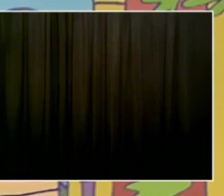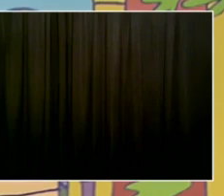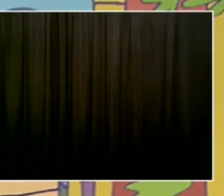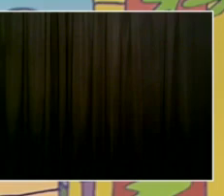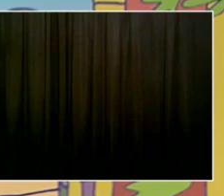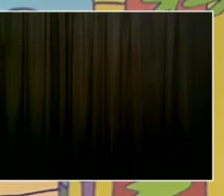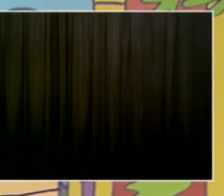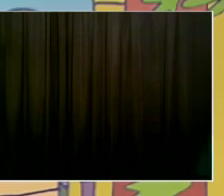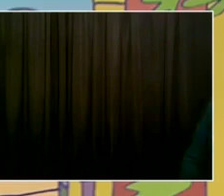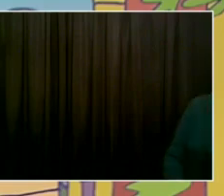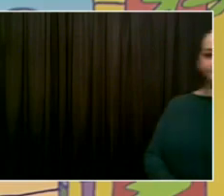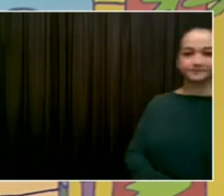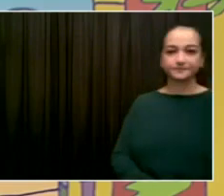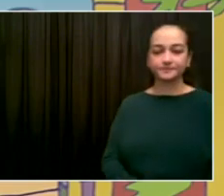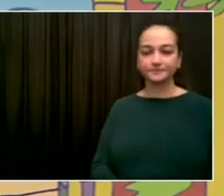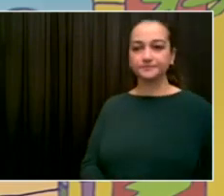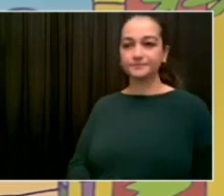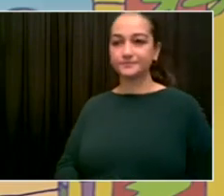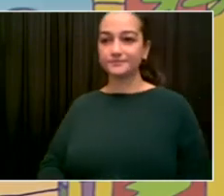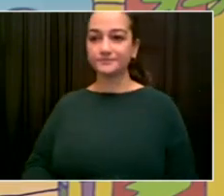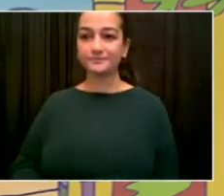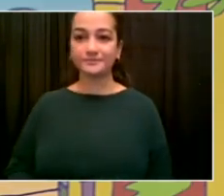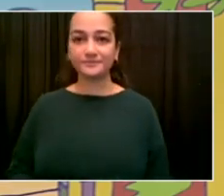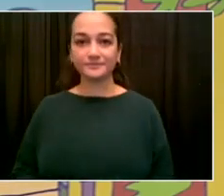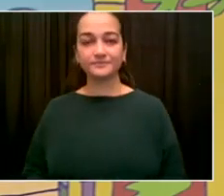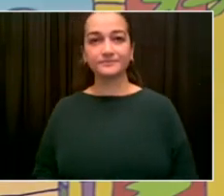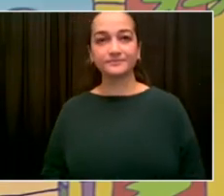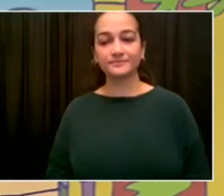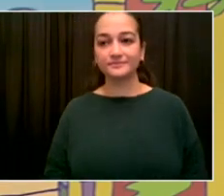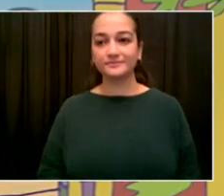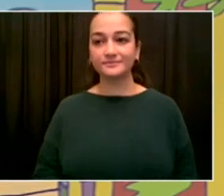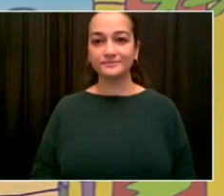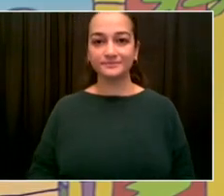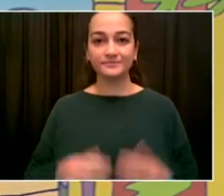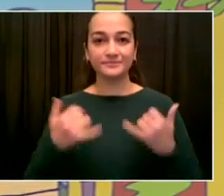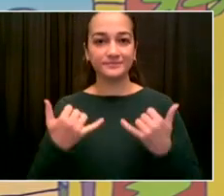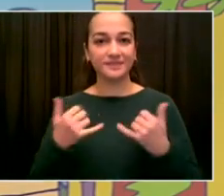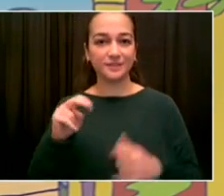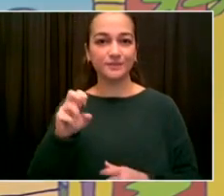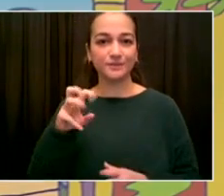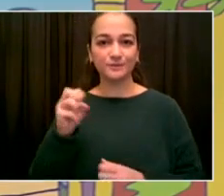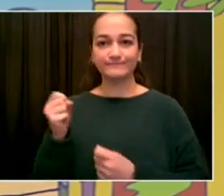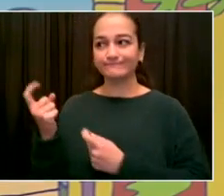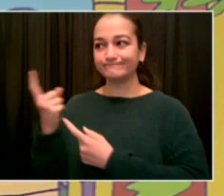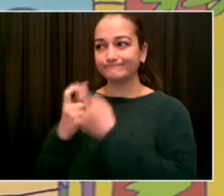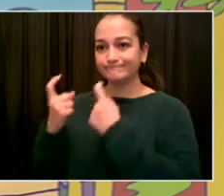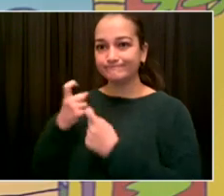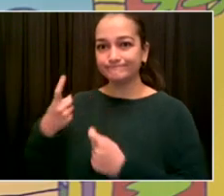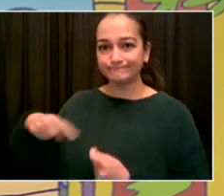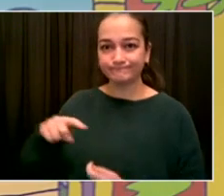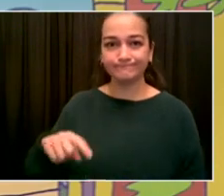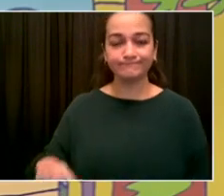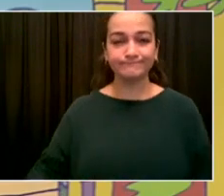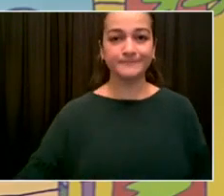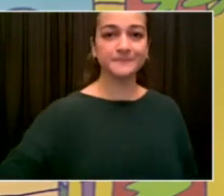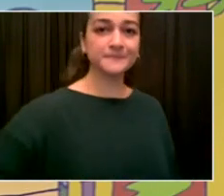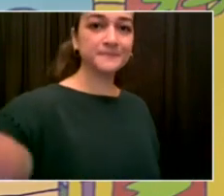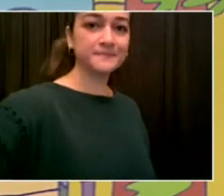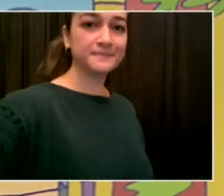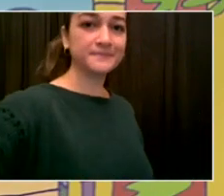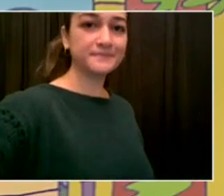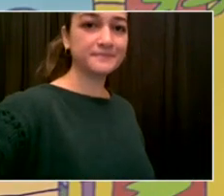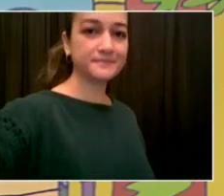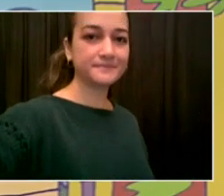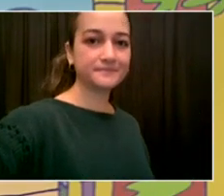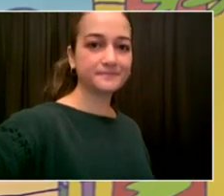With that, let's turn to our colleagues in the media. Please let me know the name and outlet of each journalist. Good morning. We'll now begin our Q&A. As